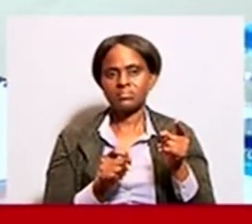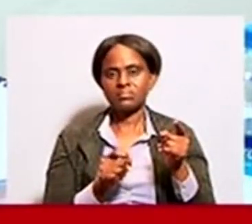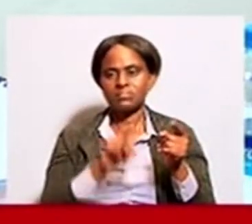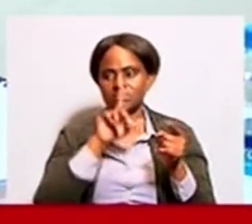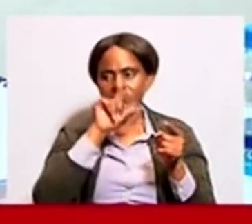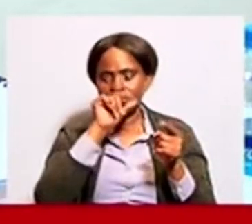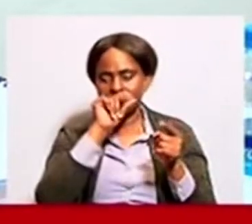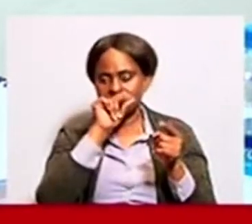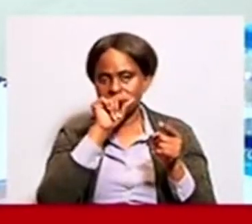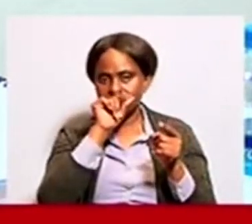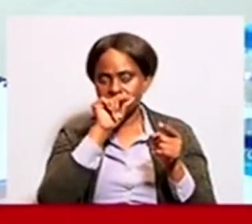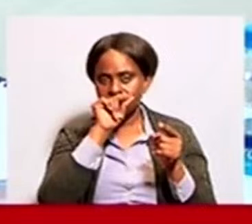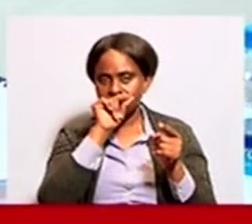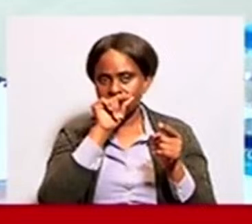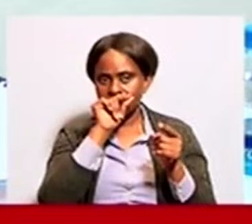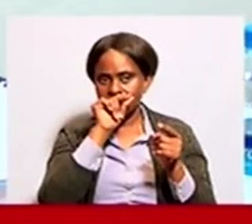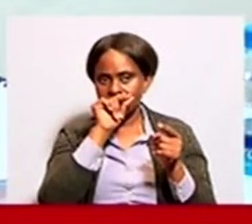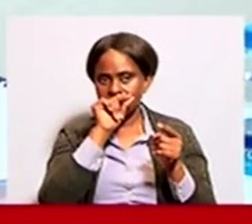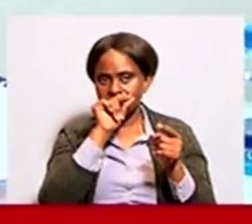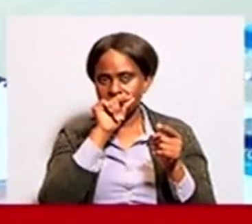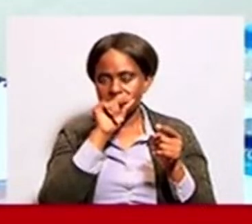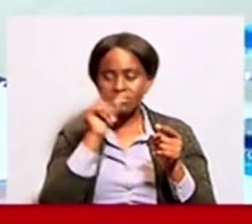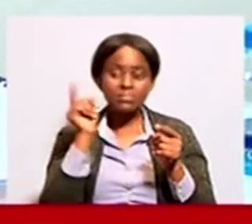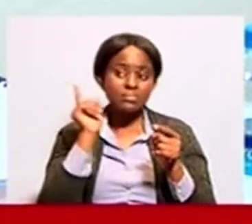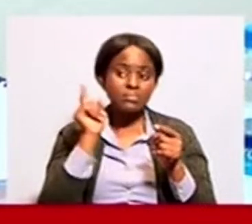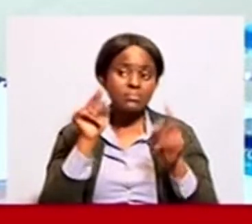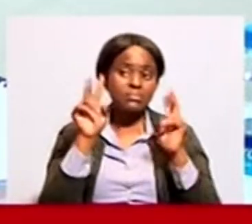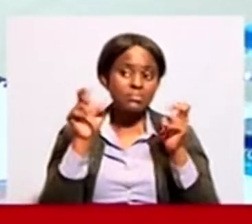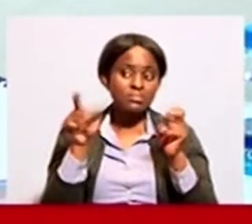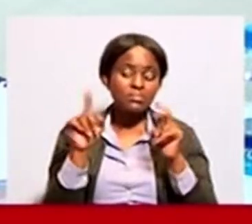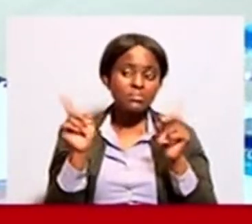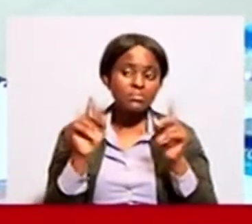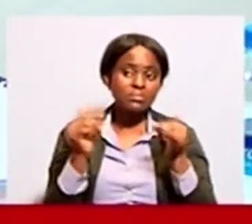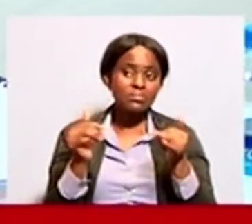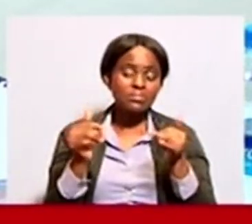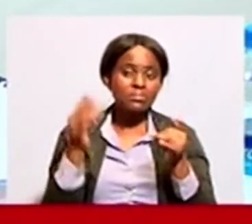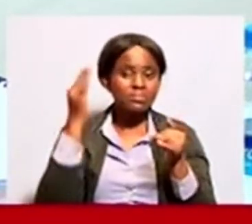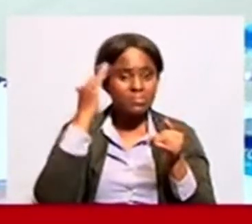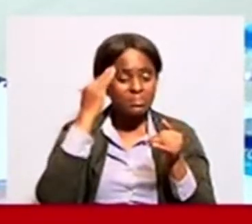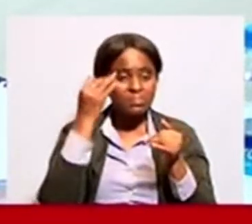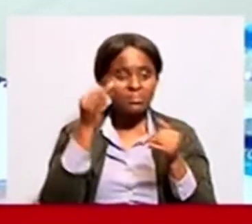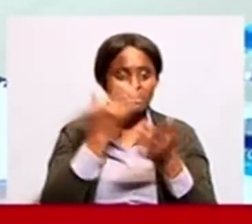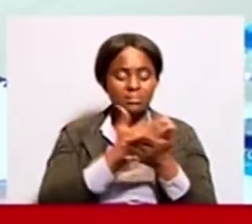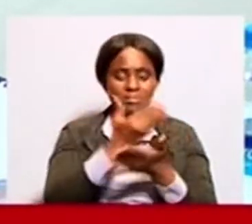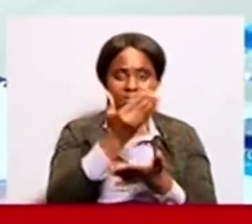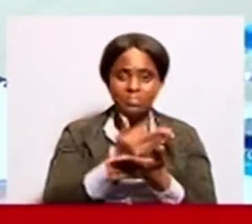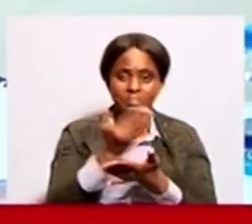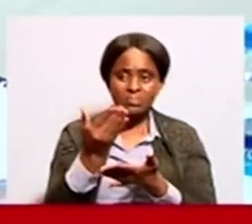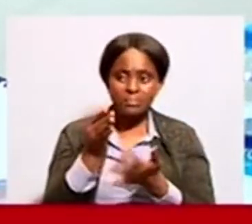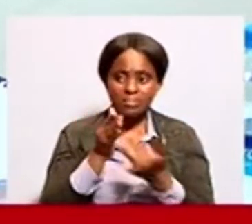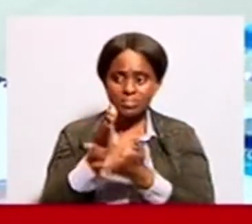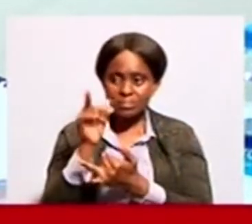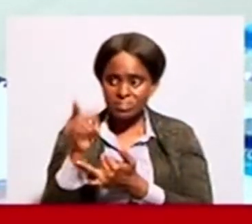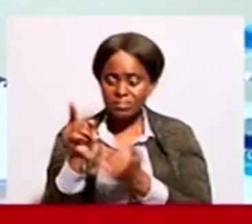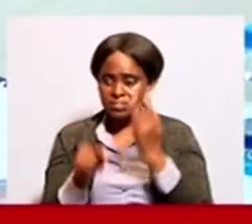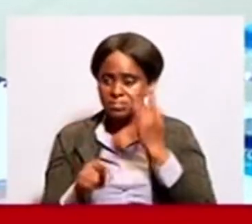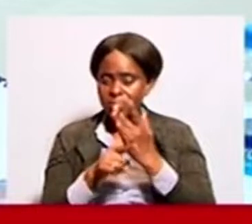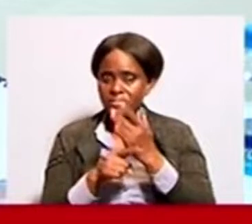Livingston, you made the headlines. Where are you now? Head of procurement. Through you,